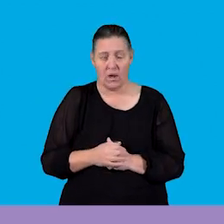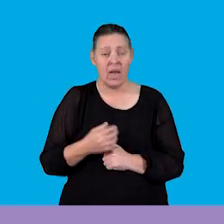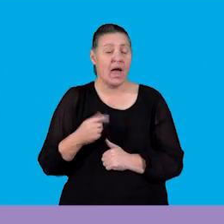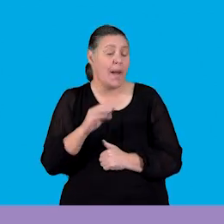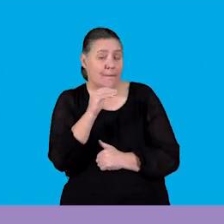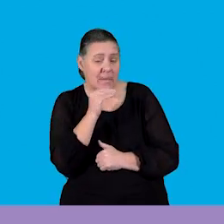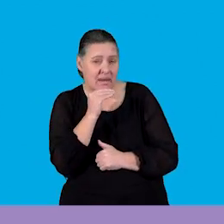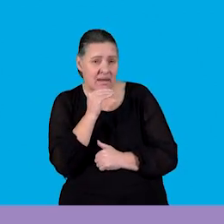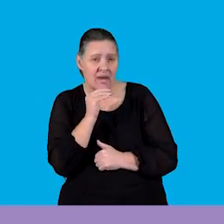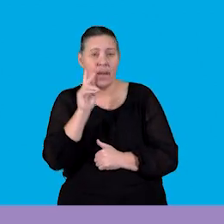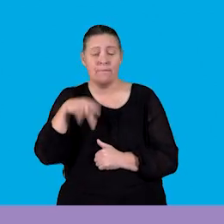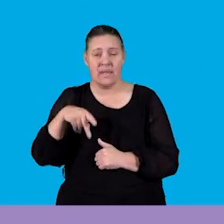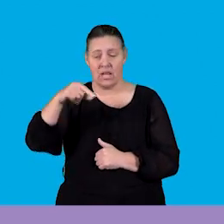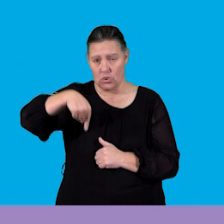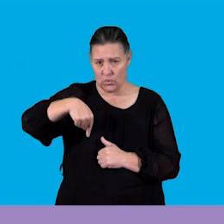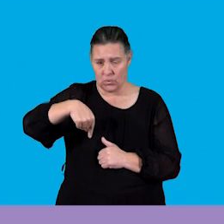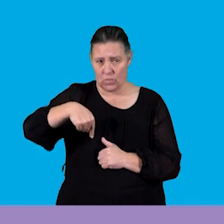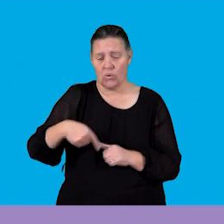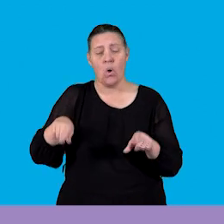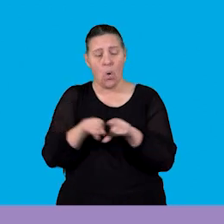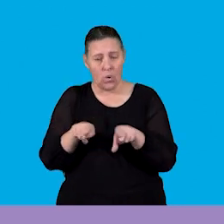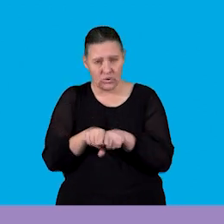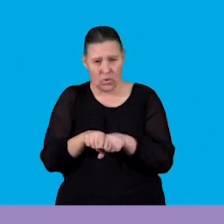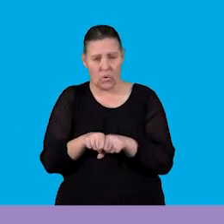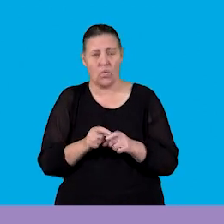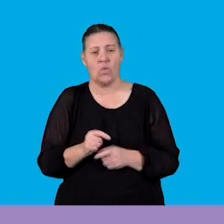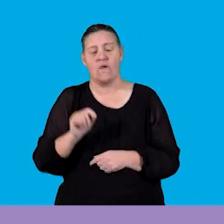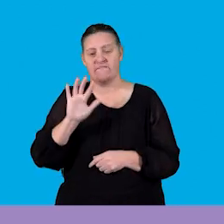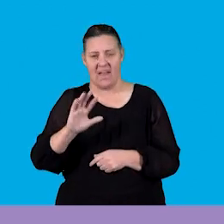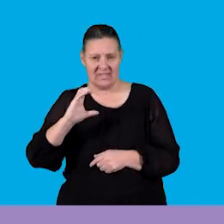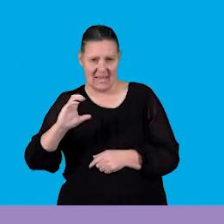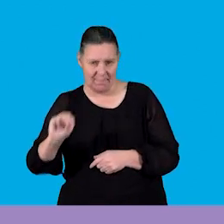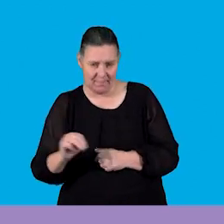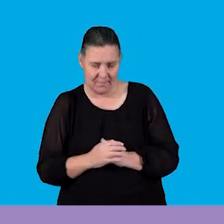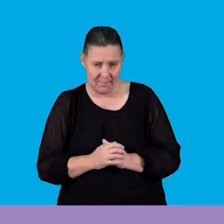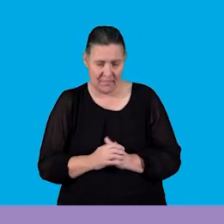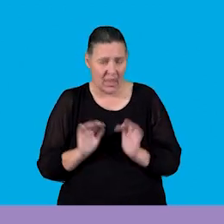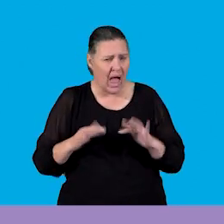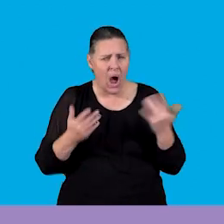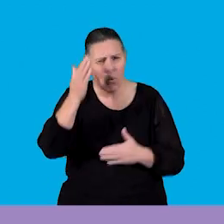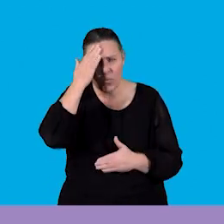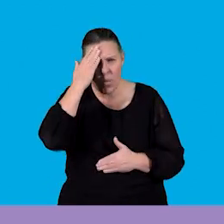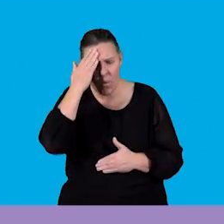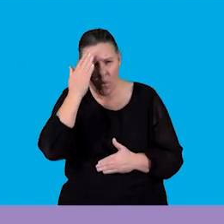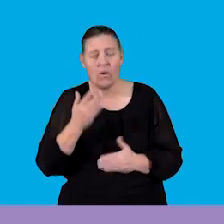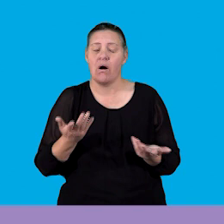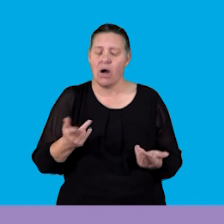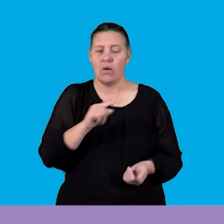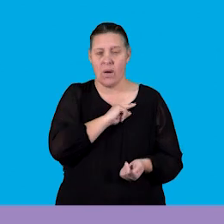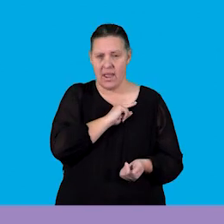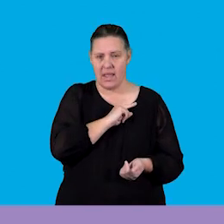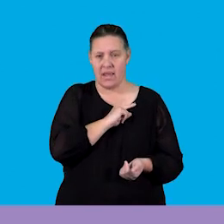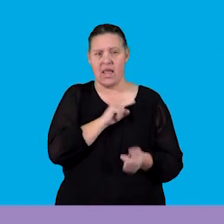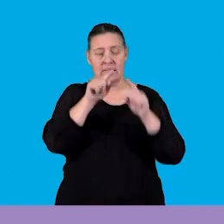PQ, and which would mean that PQ is also equals to 5 centimeters. Now, how do we know